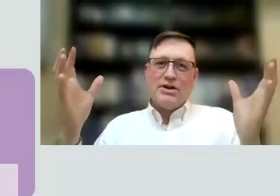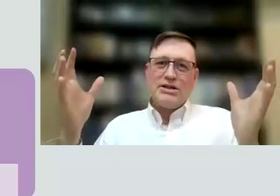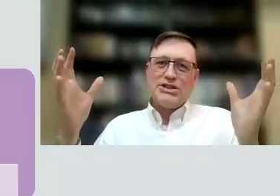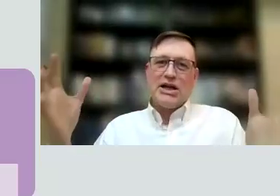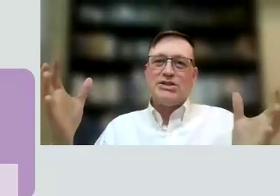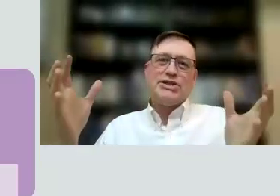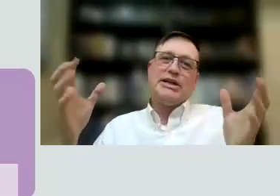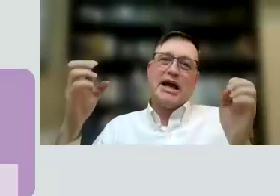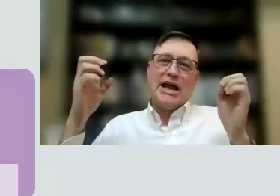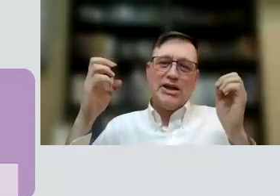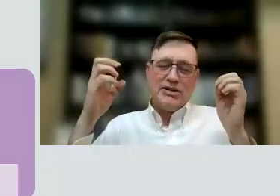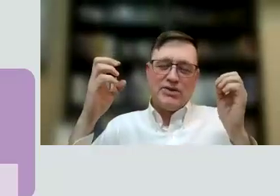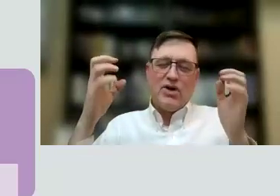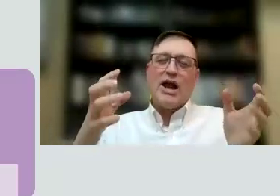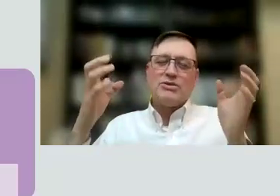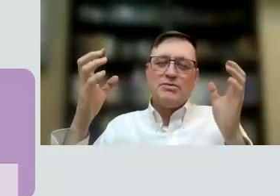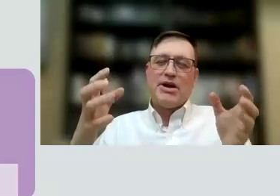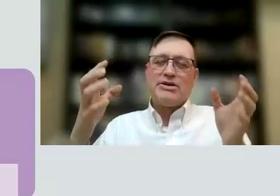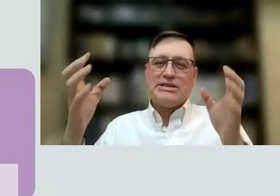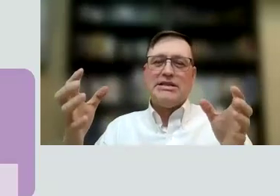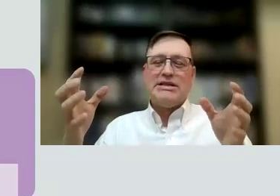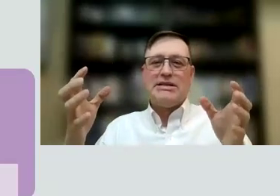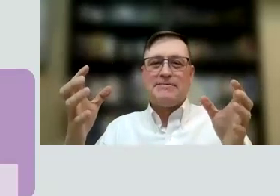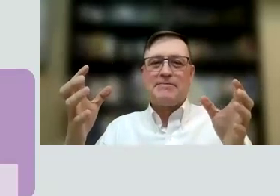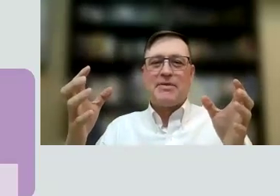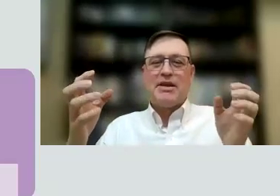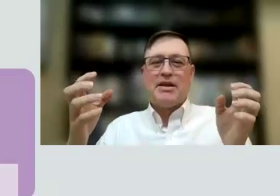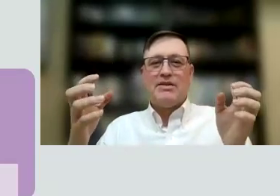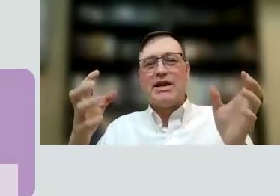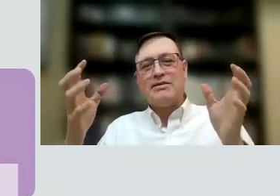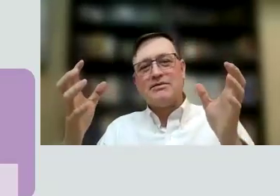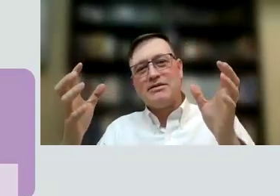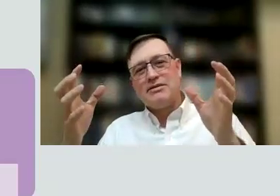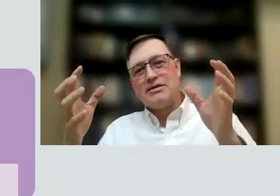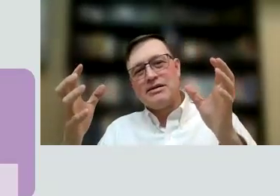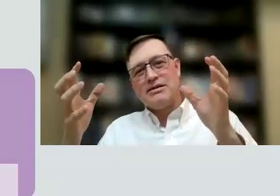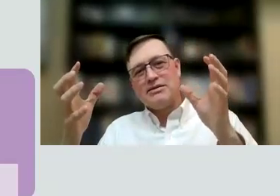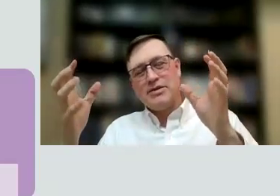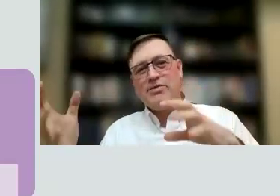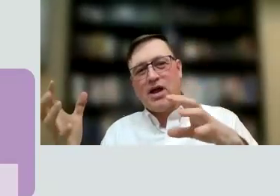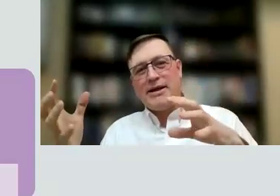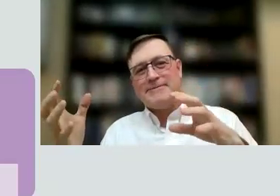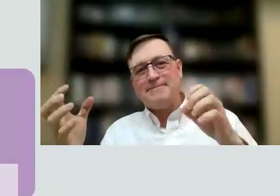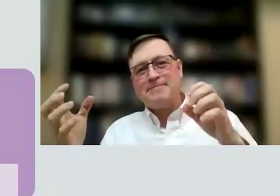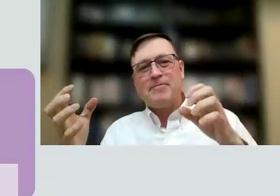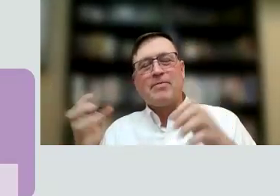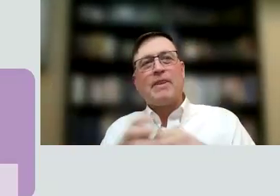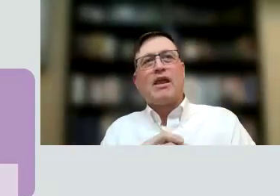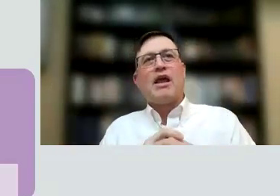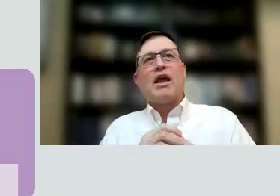Throughout my early childhood, I thought it was better to see than to be blind.